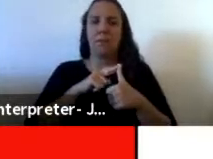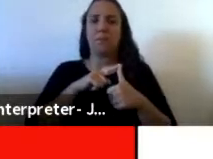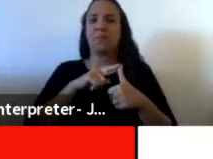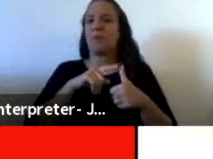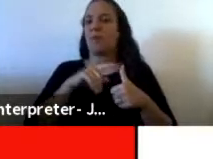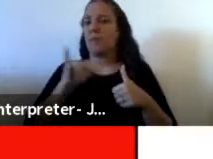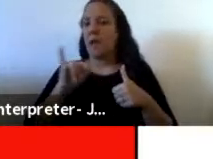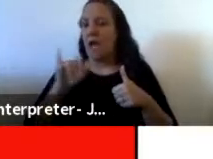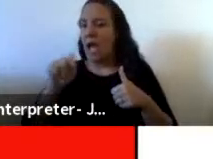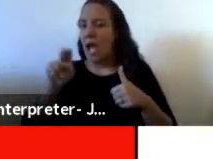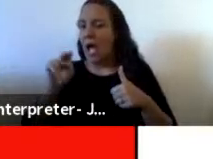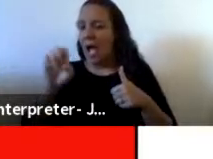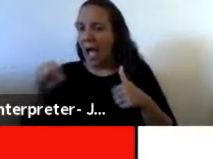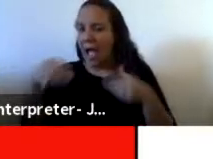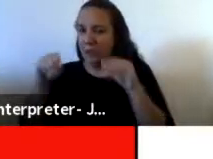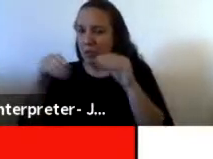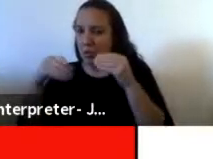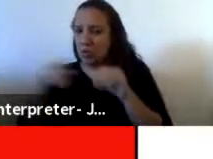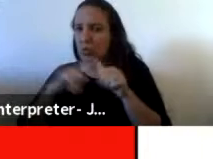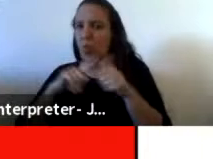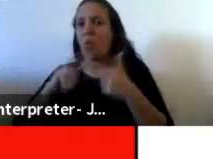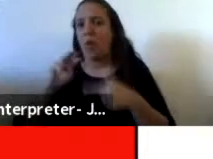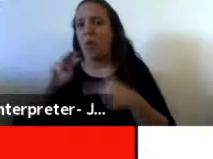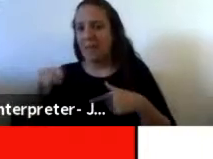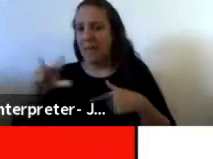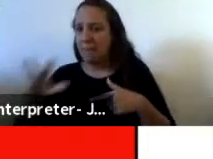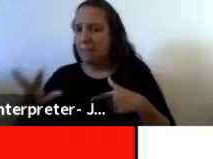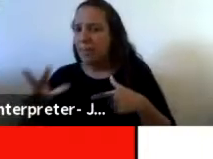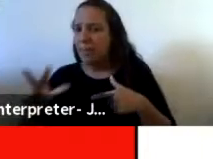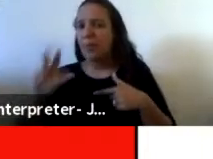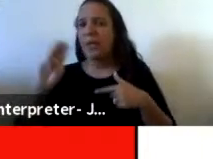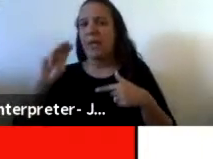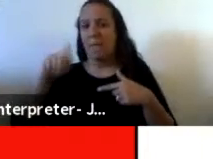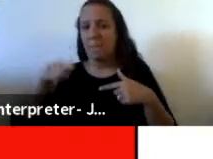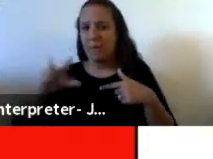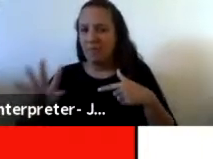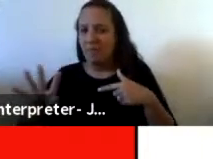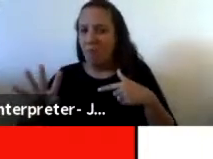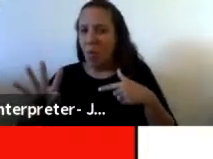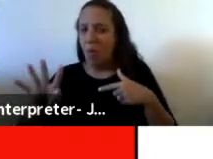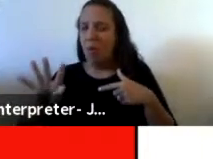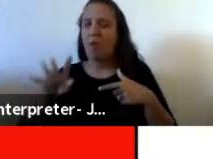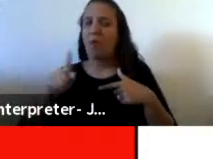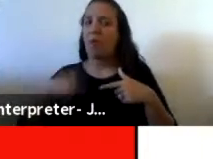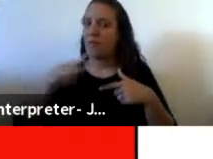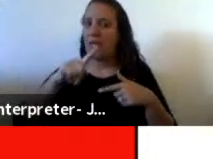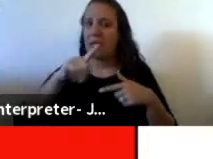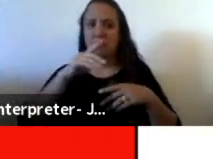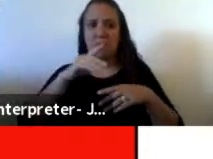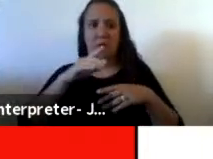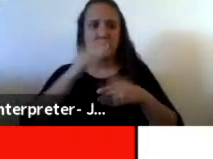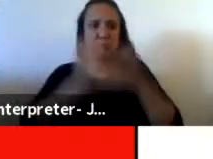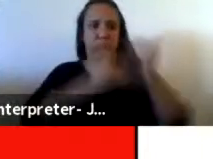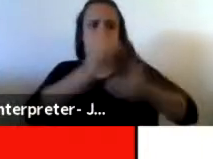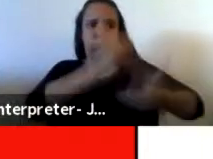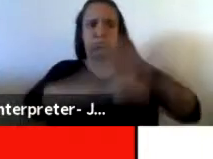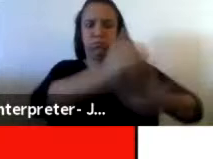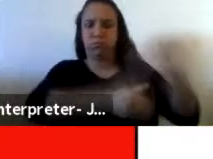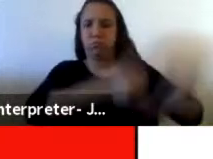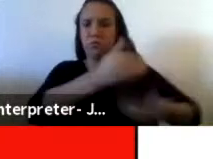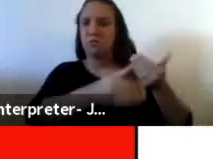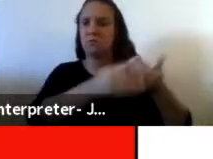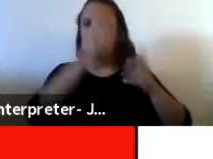iTunes store and, you know, the MP3s and everything, or the MP4s. And they just started evolving into, you know, the Mac,